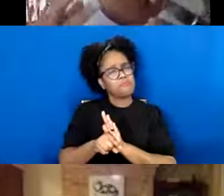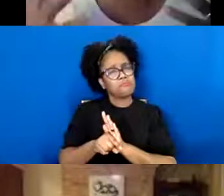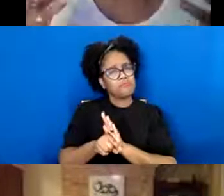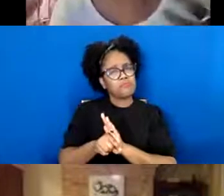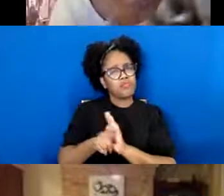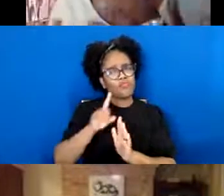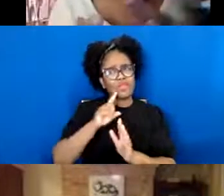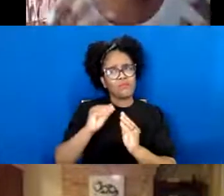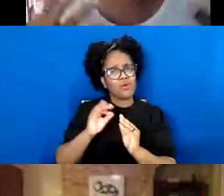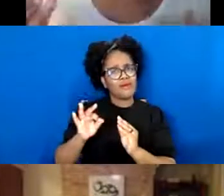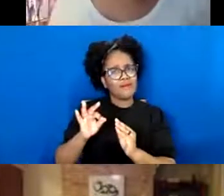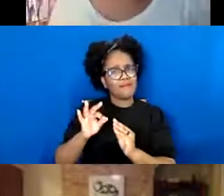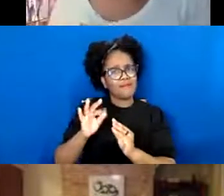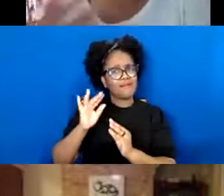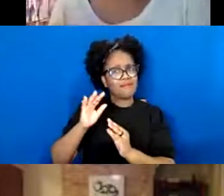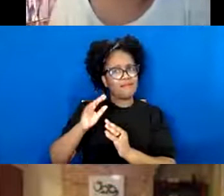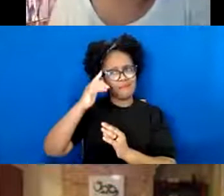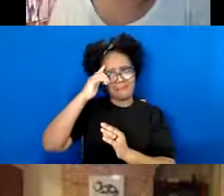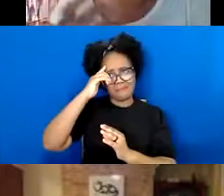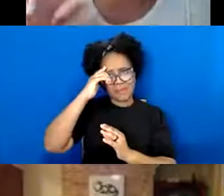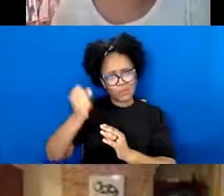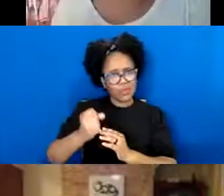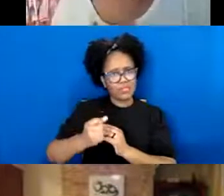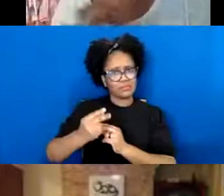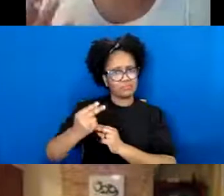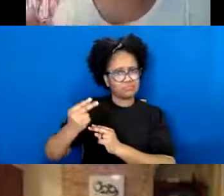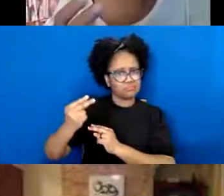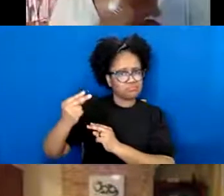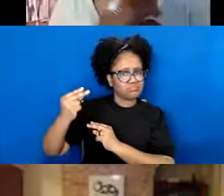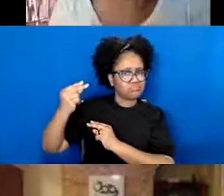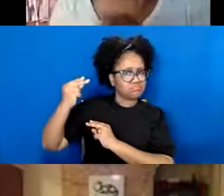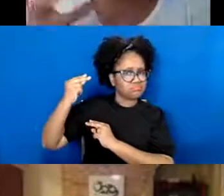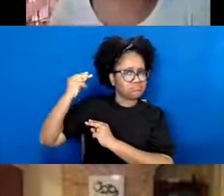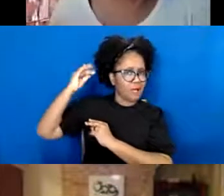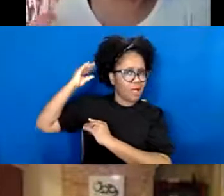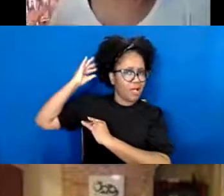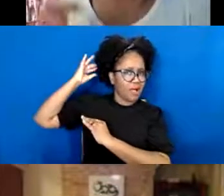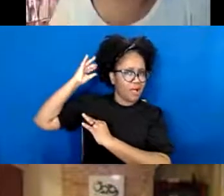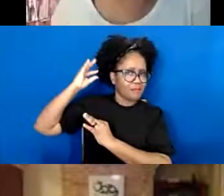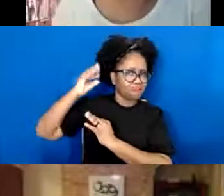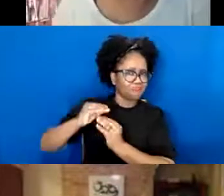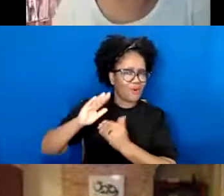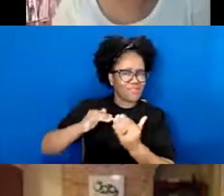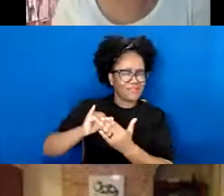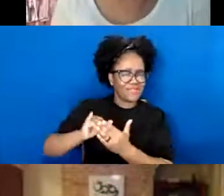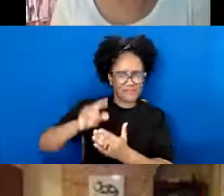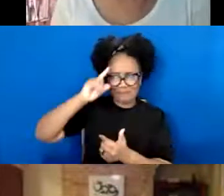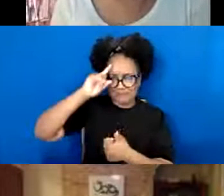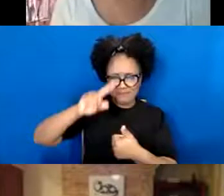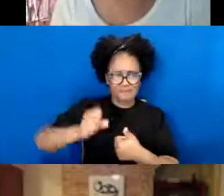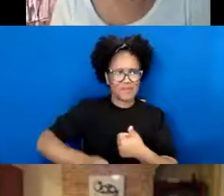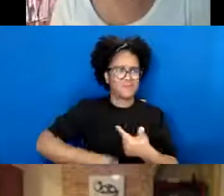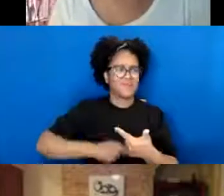of like memory. Yes. Perpetual, you know, memory, thought, all of that.